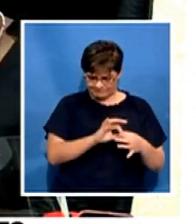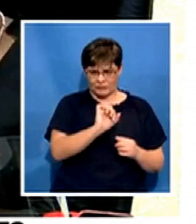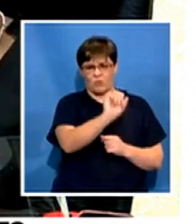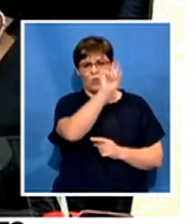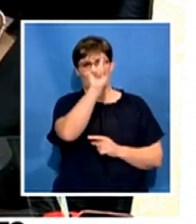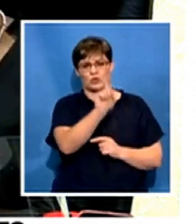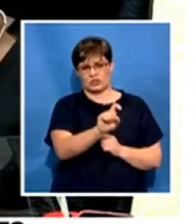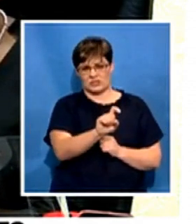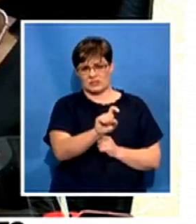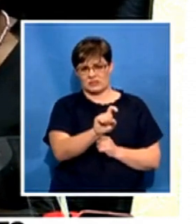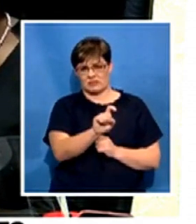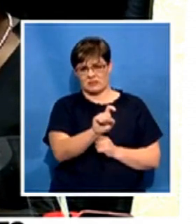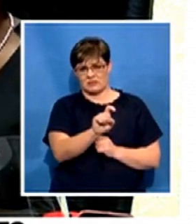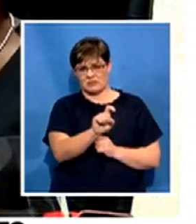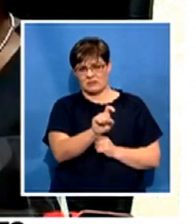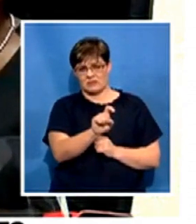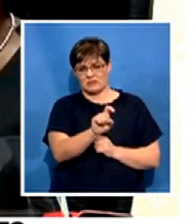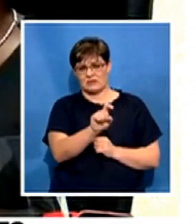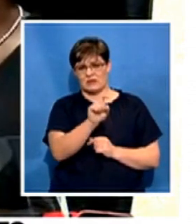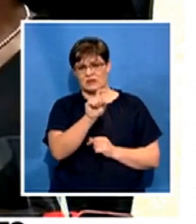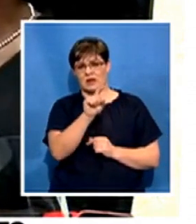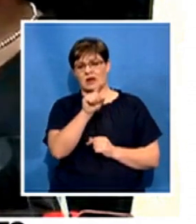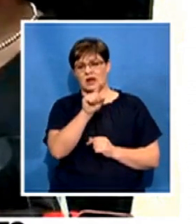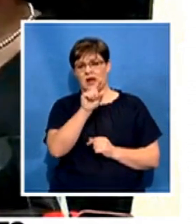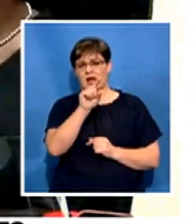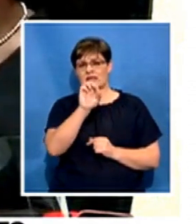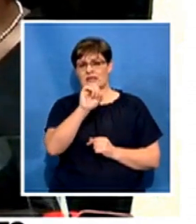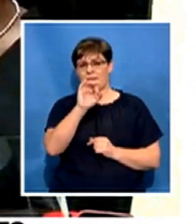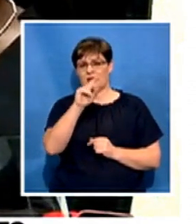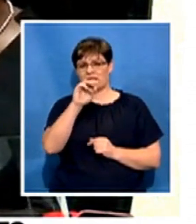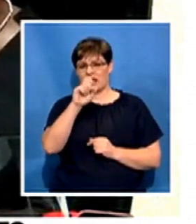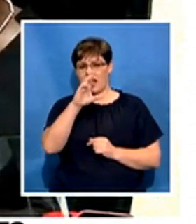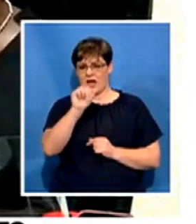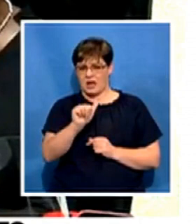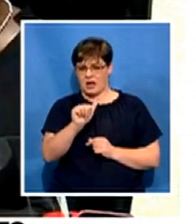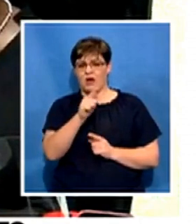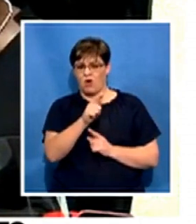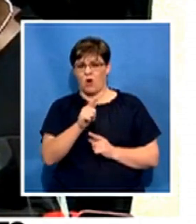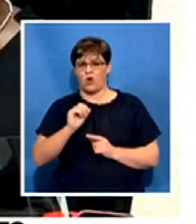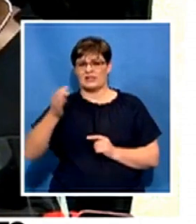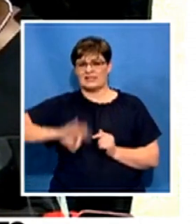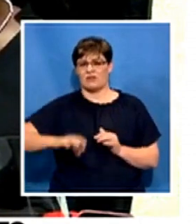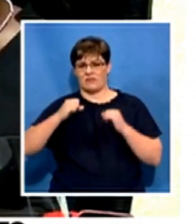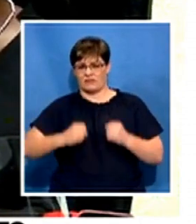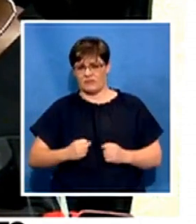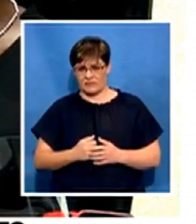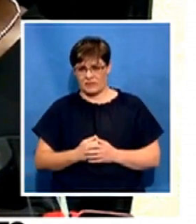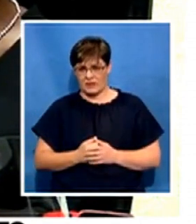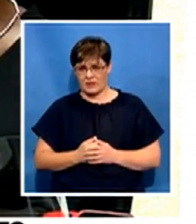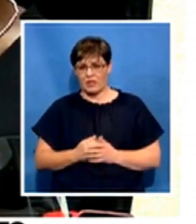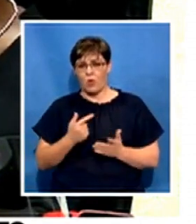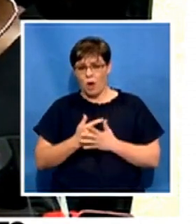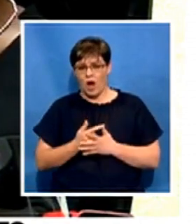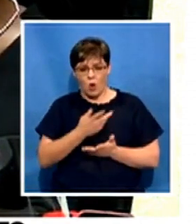Spamandla, the one of the salary freeze, because it is undermining of the collective bargaining, and we don't want it to lose